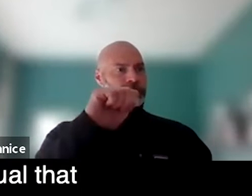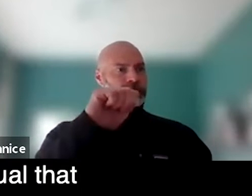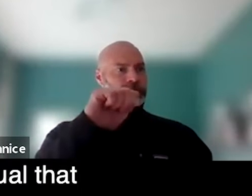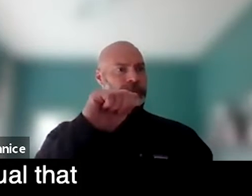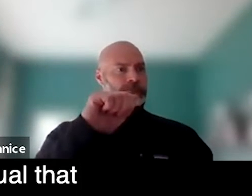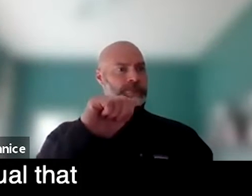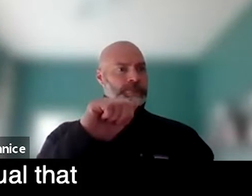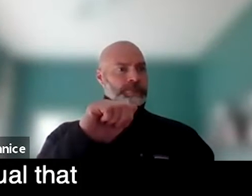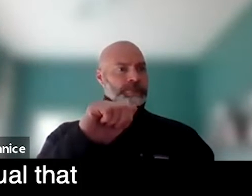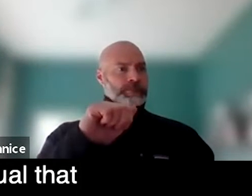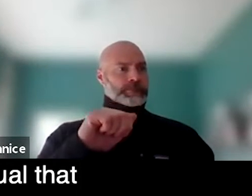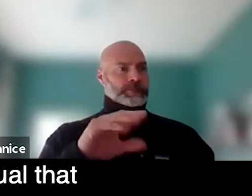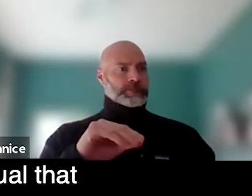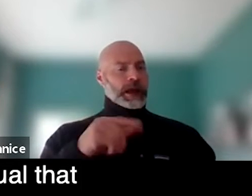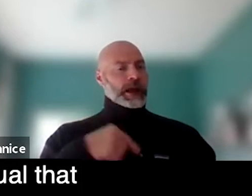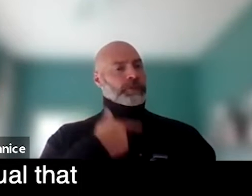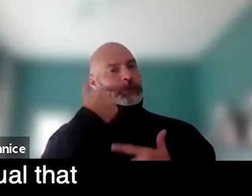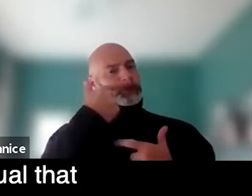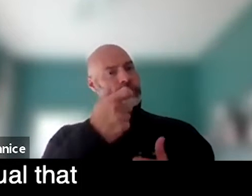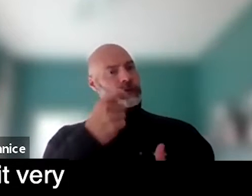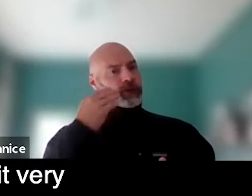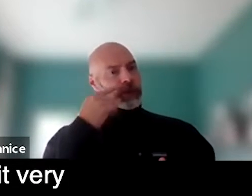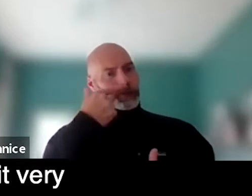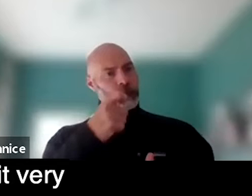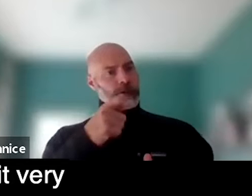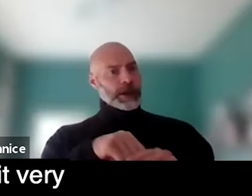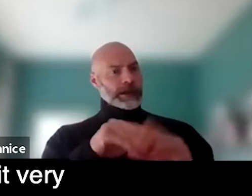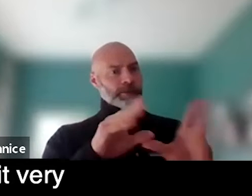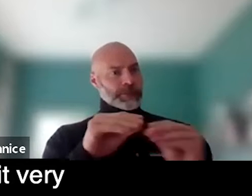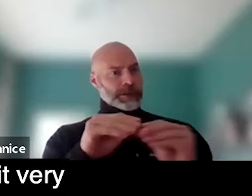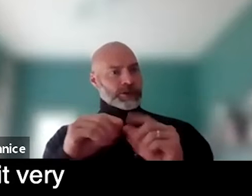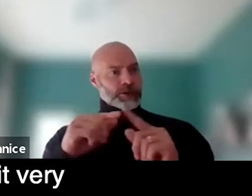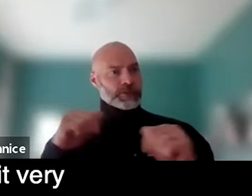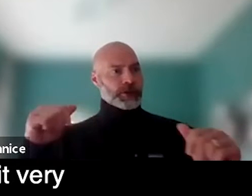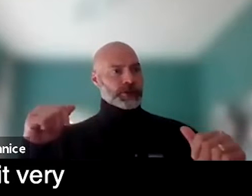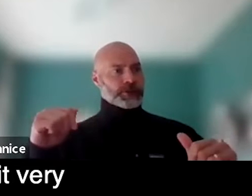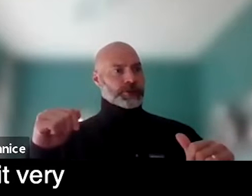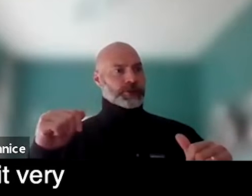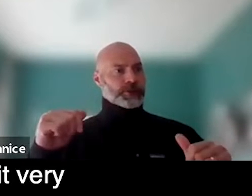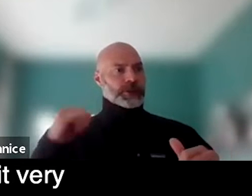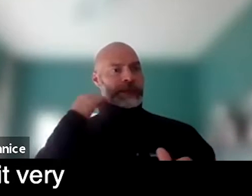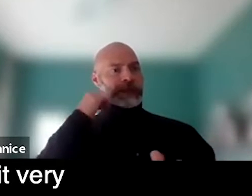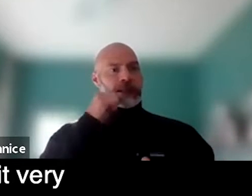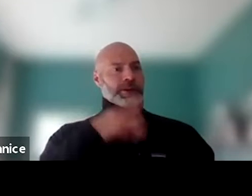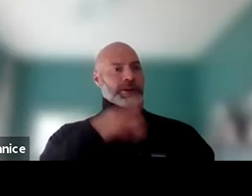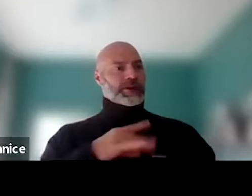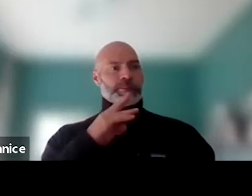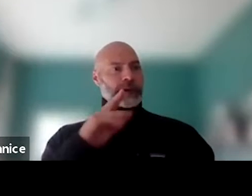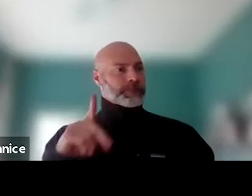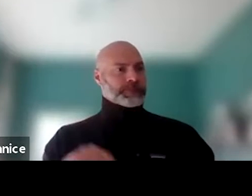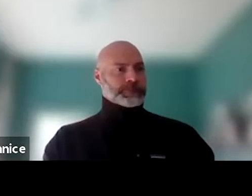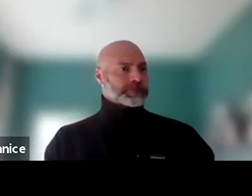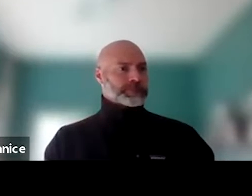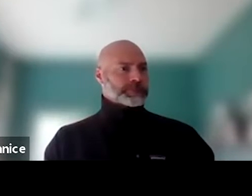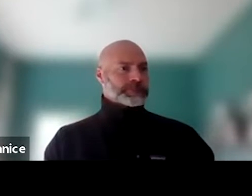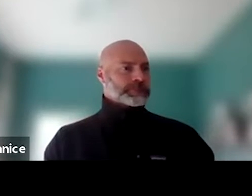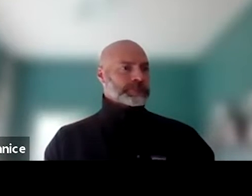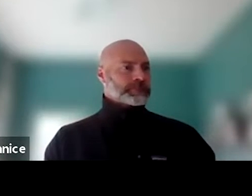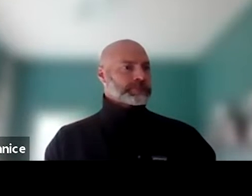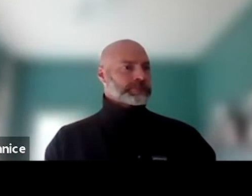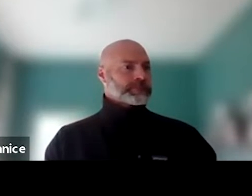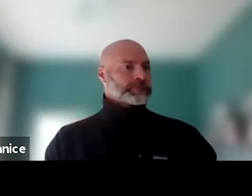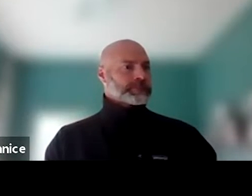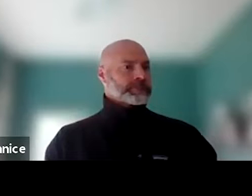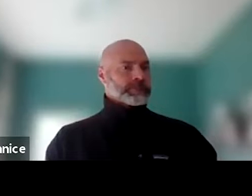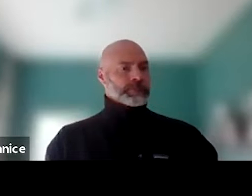there's another individual that had Asperger's syndrome. And I just found it very interesting in several meetings that